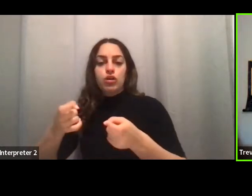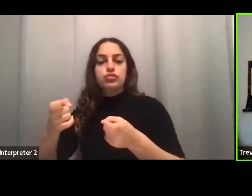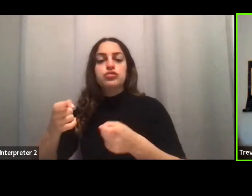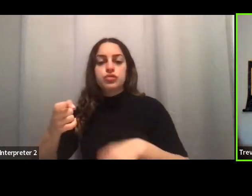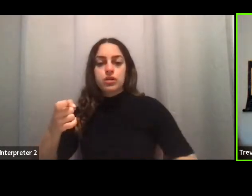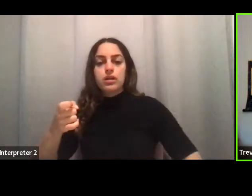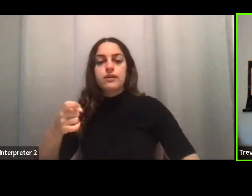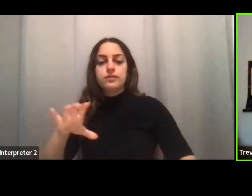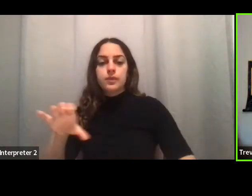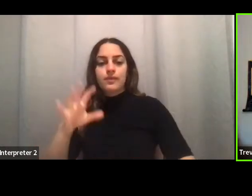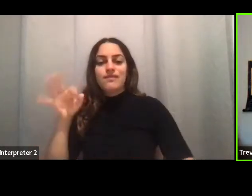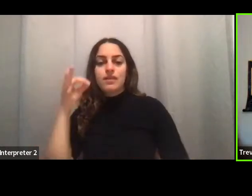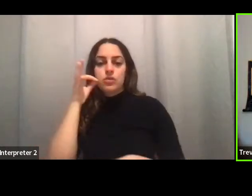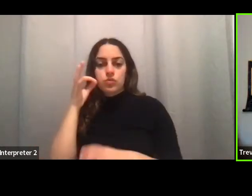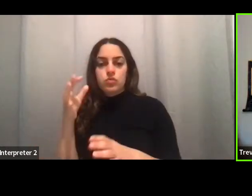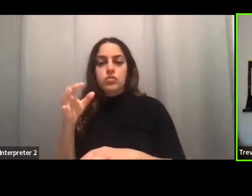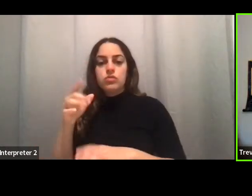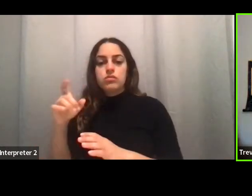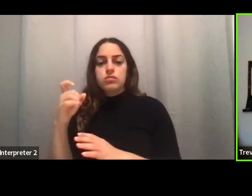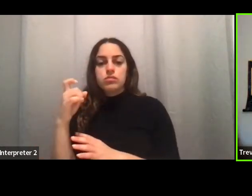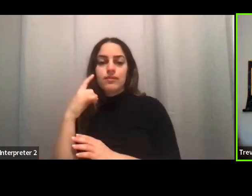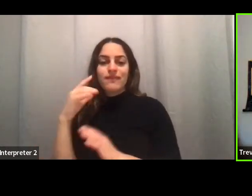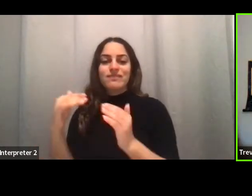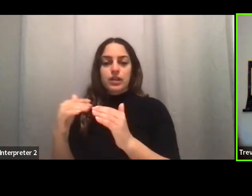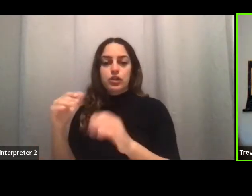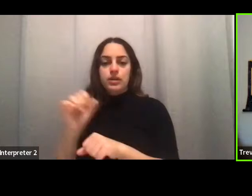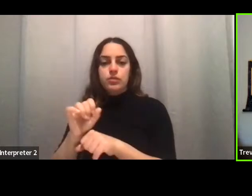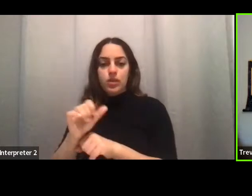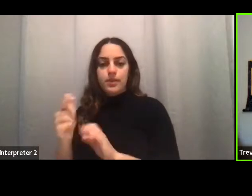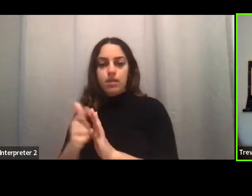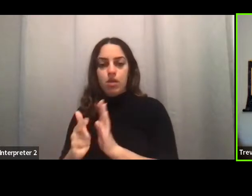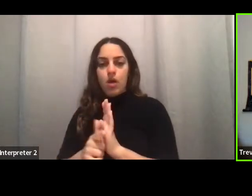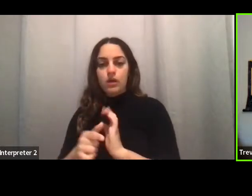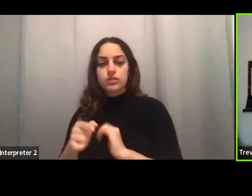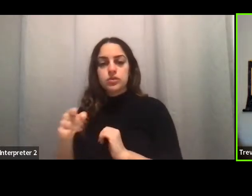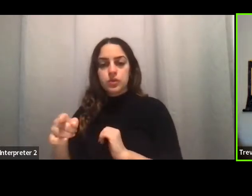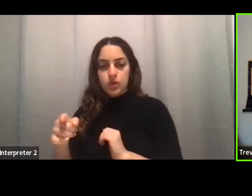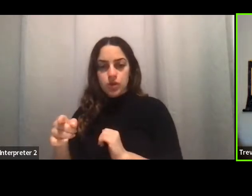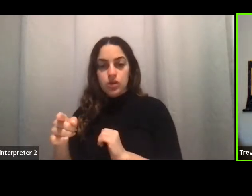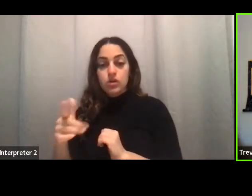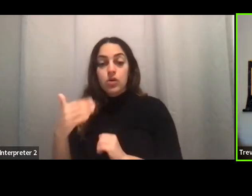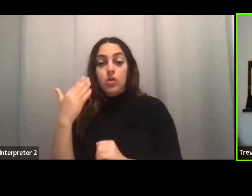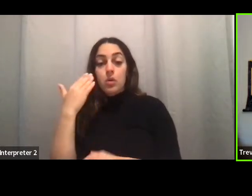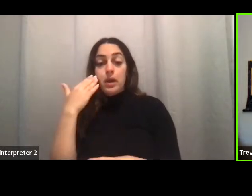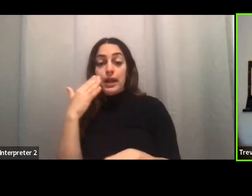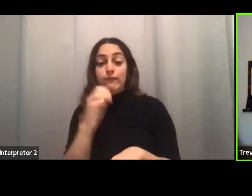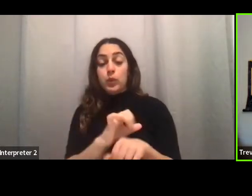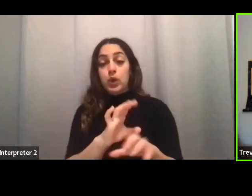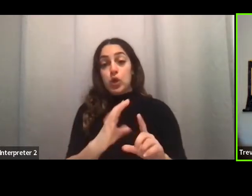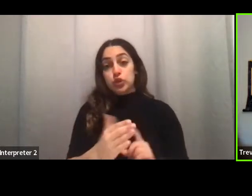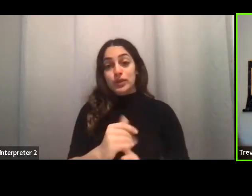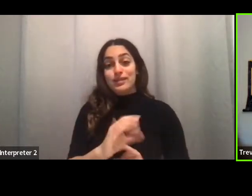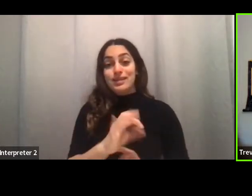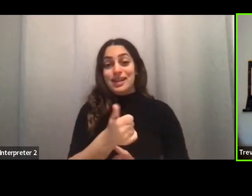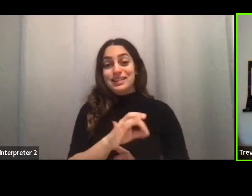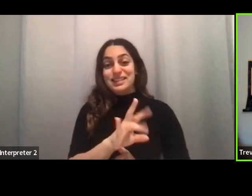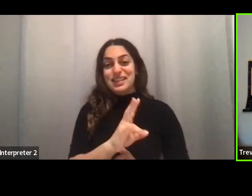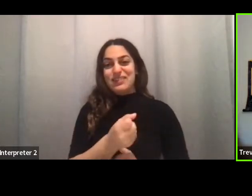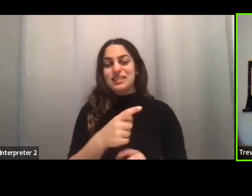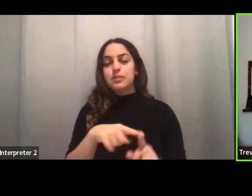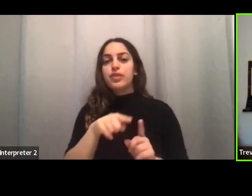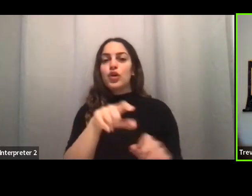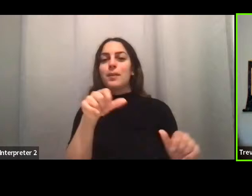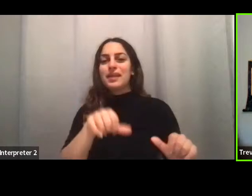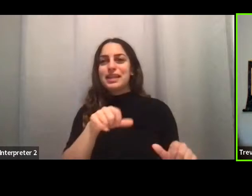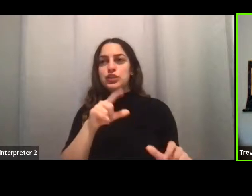generally aware of workplace culture problems in the construction industry in the 1970s but their ability to effectively respond was